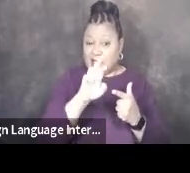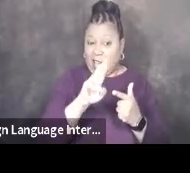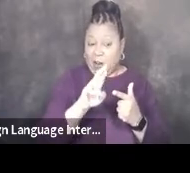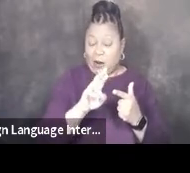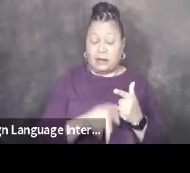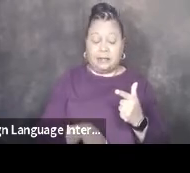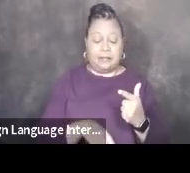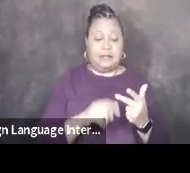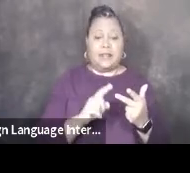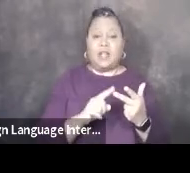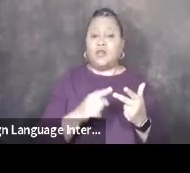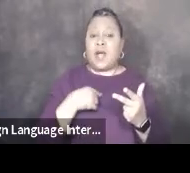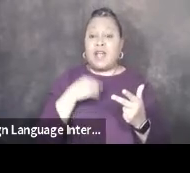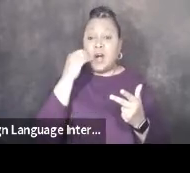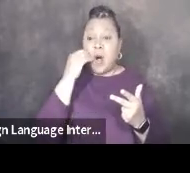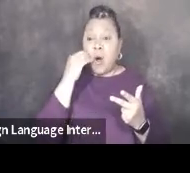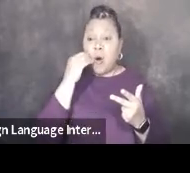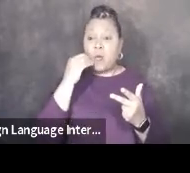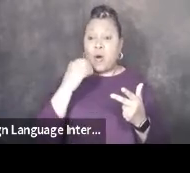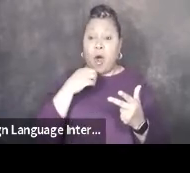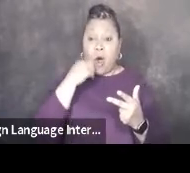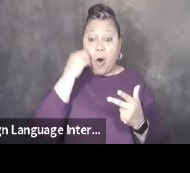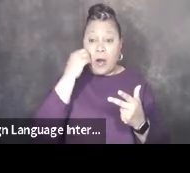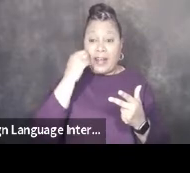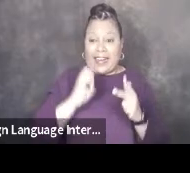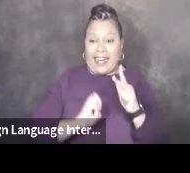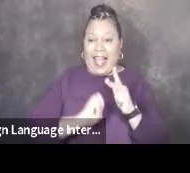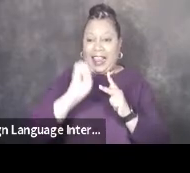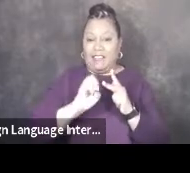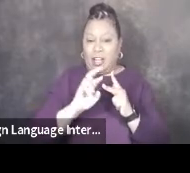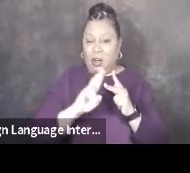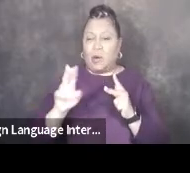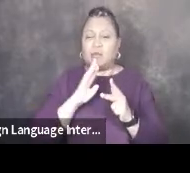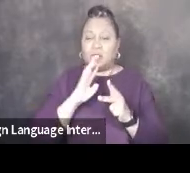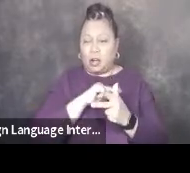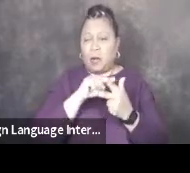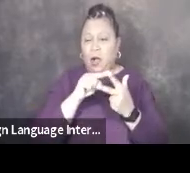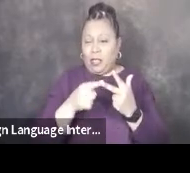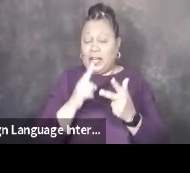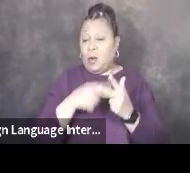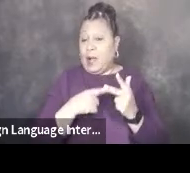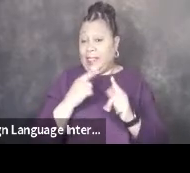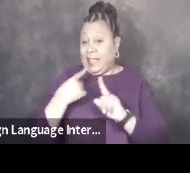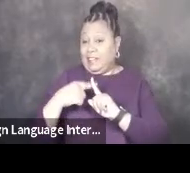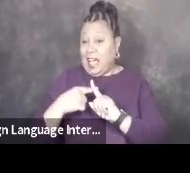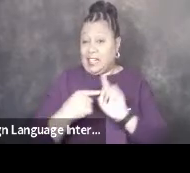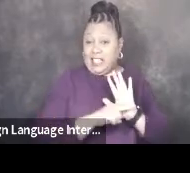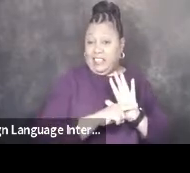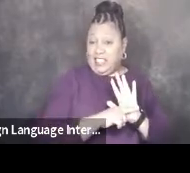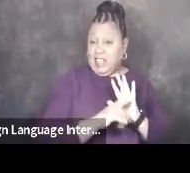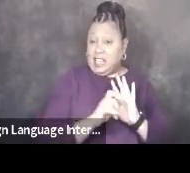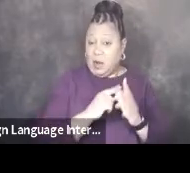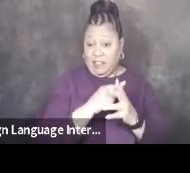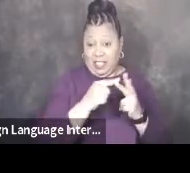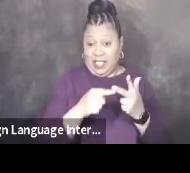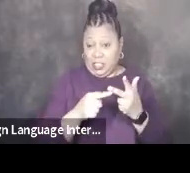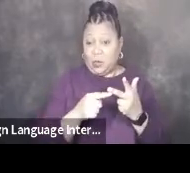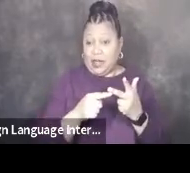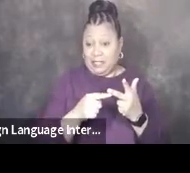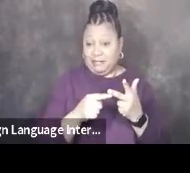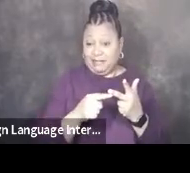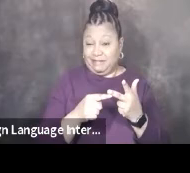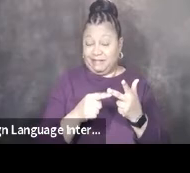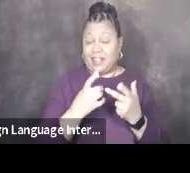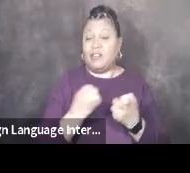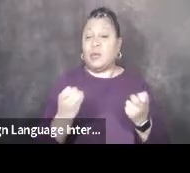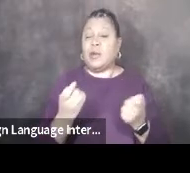will. And you have a home or residential elevator on the right. We'll talk about all 3 and what the advantages and disadvantages of these pieces of